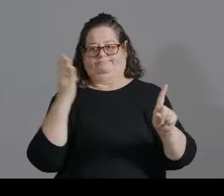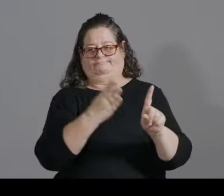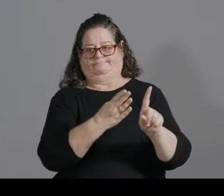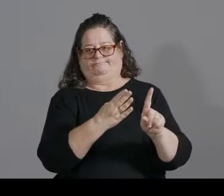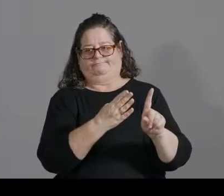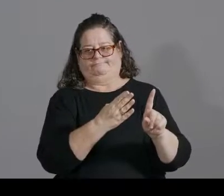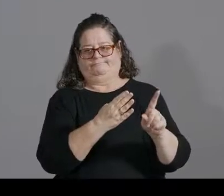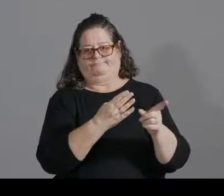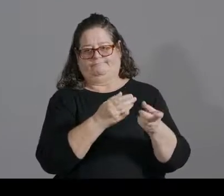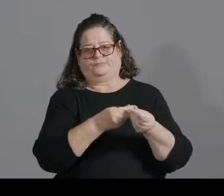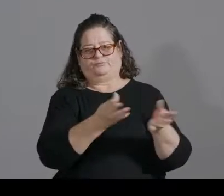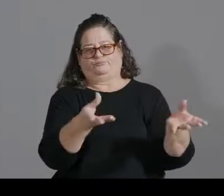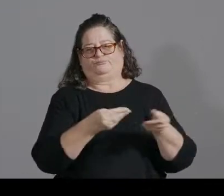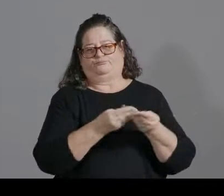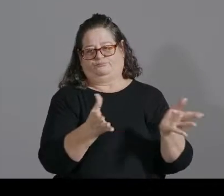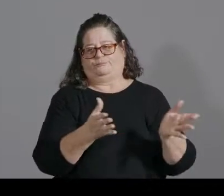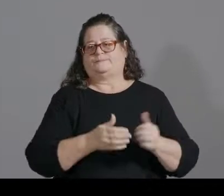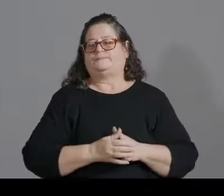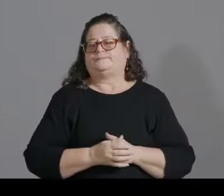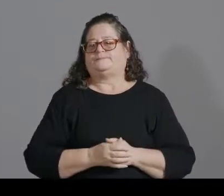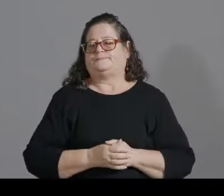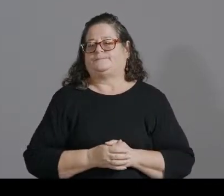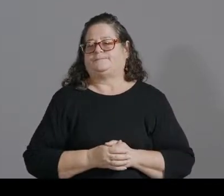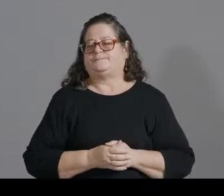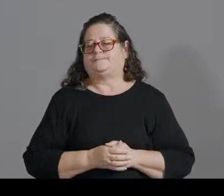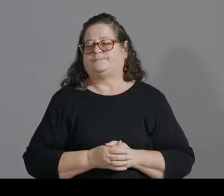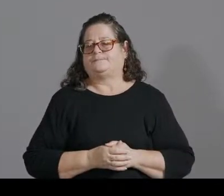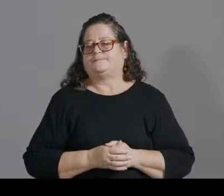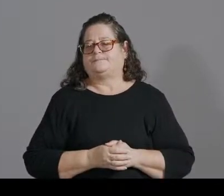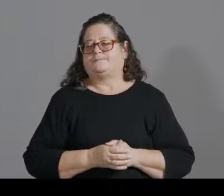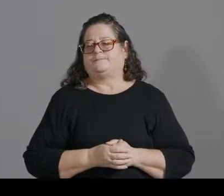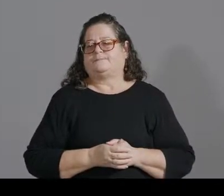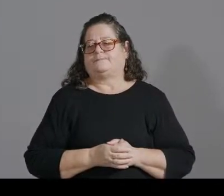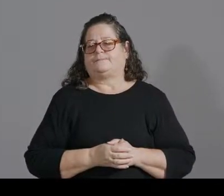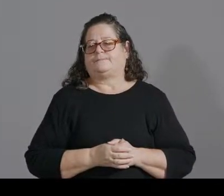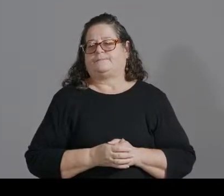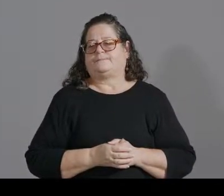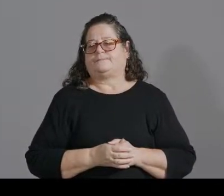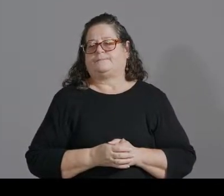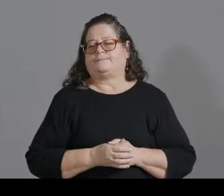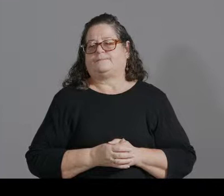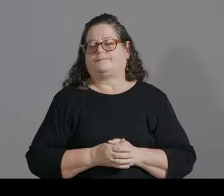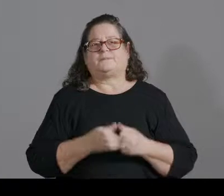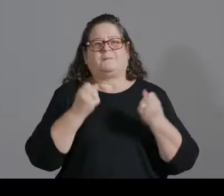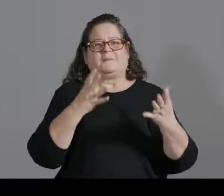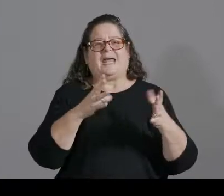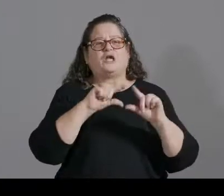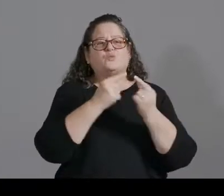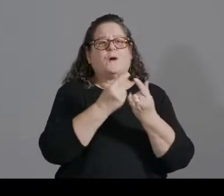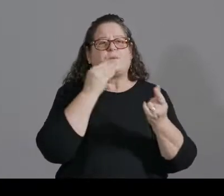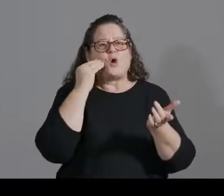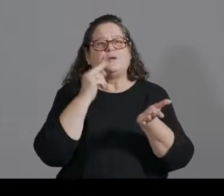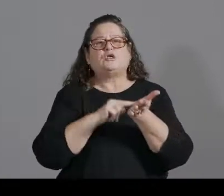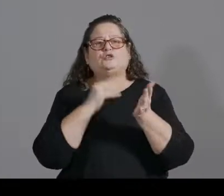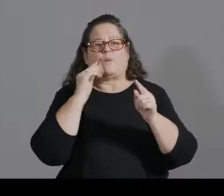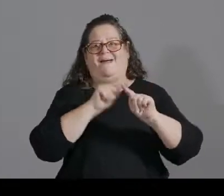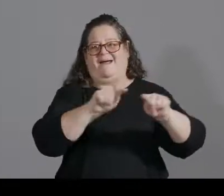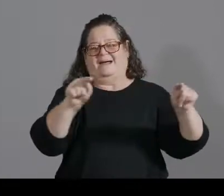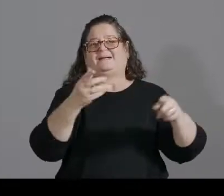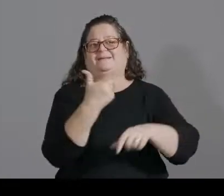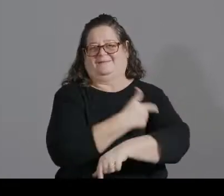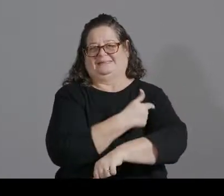been administered through that program. And this week, starting February 11th, the CDC activated